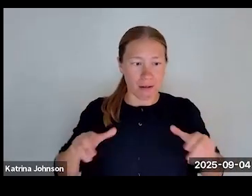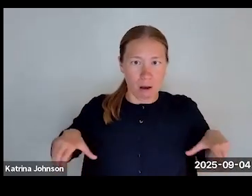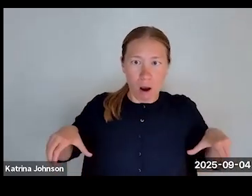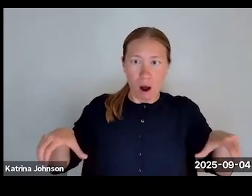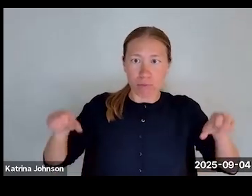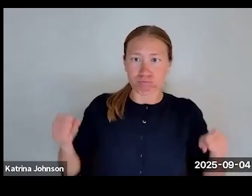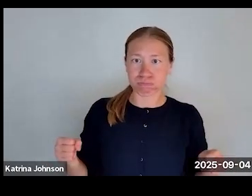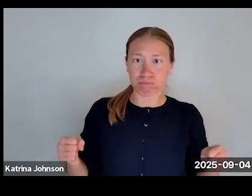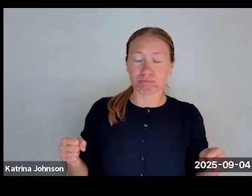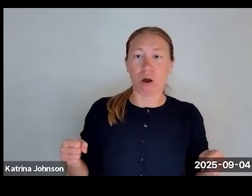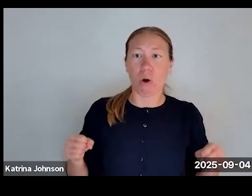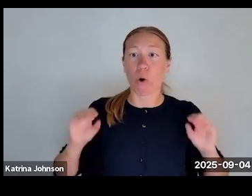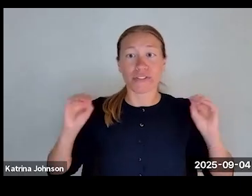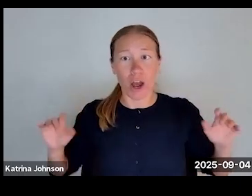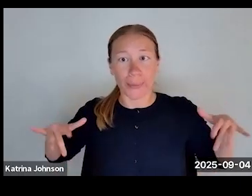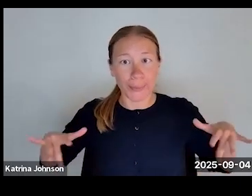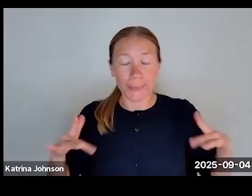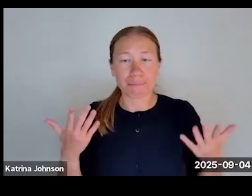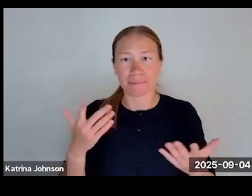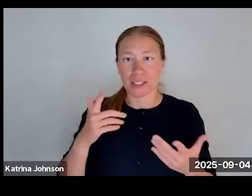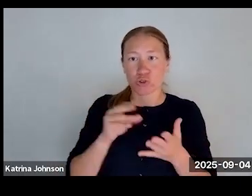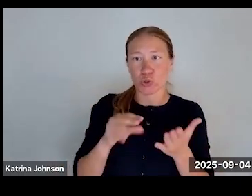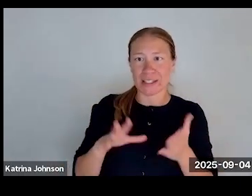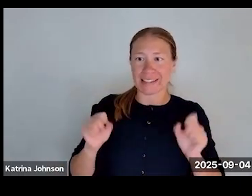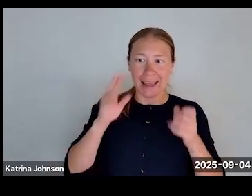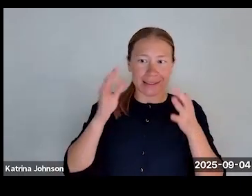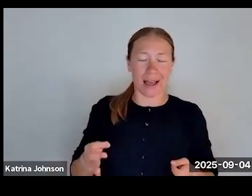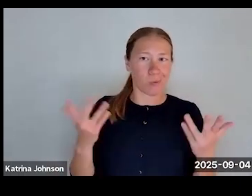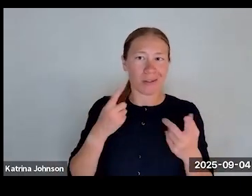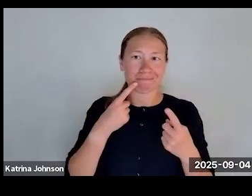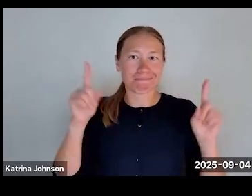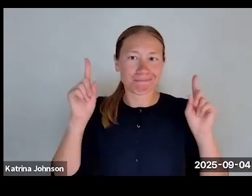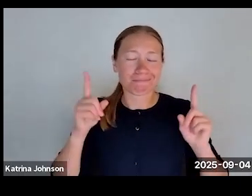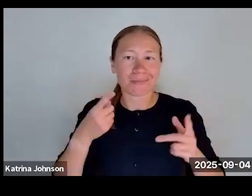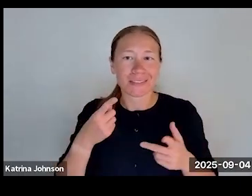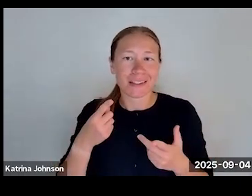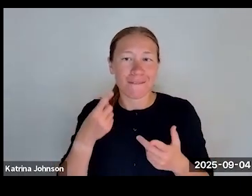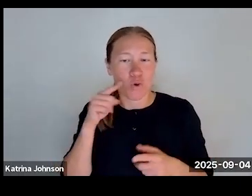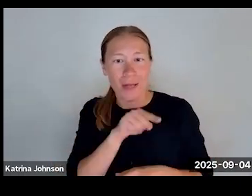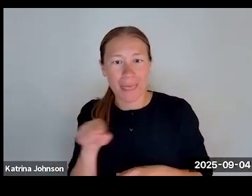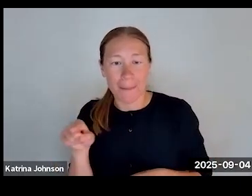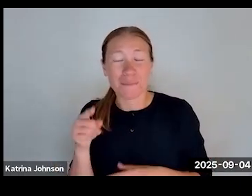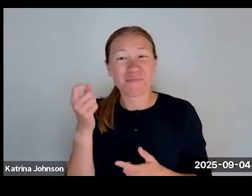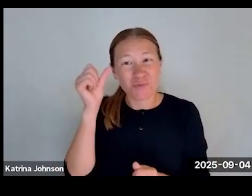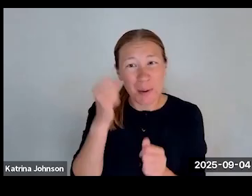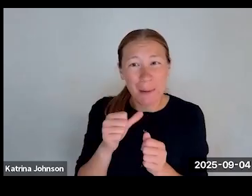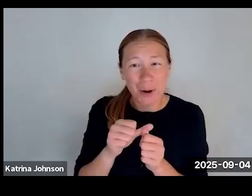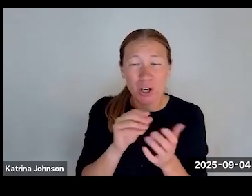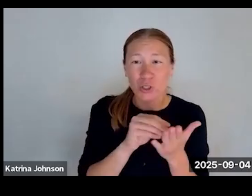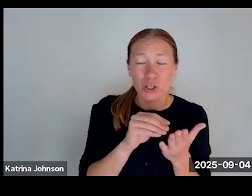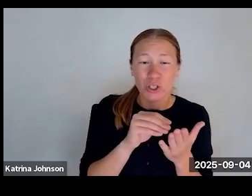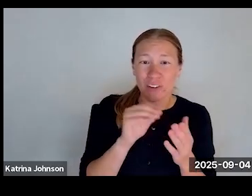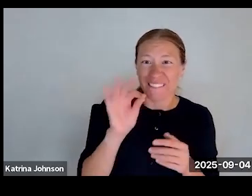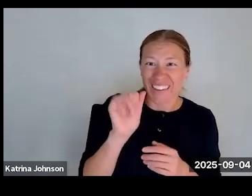what works best for them. Keep in mind, not all instructors and faculty have the ability to make these